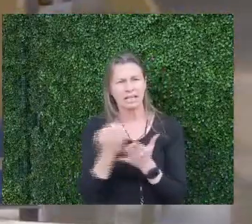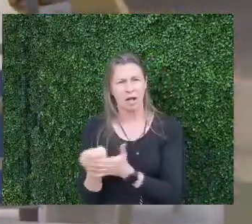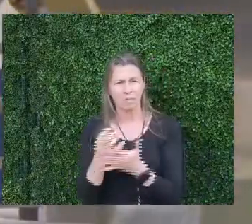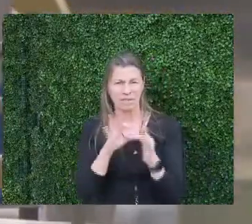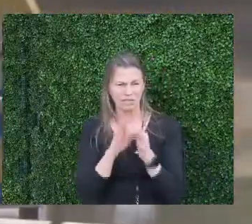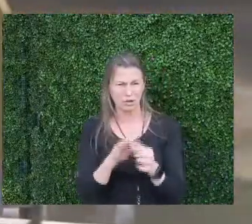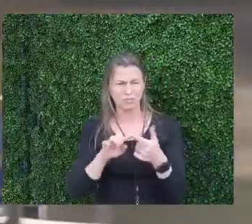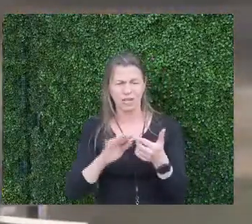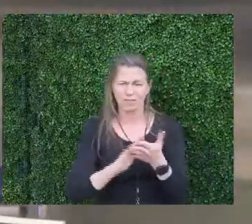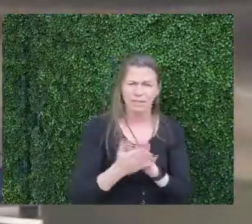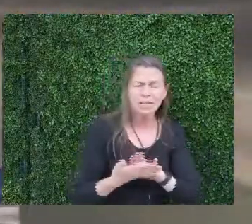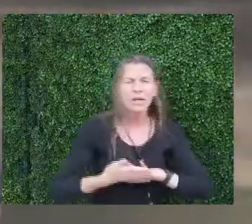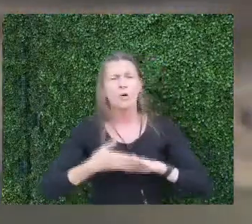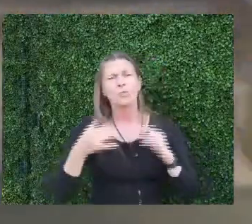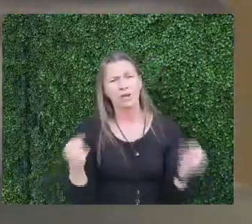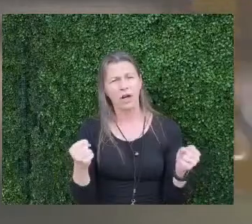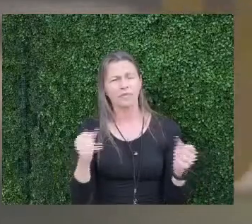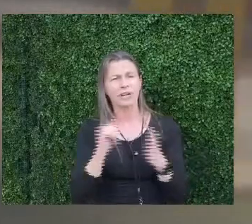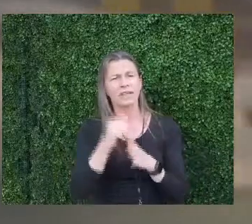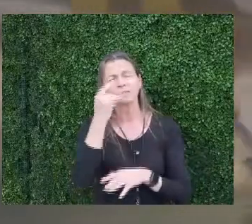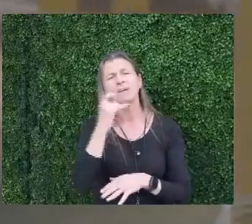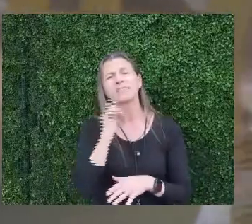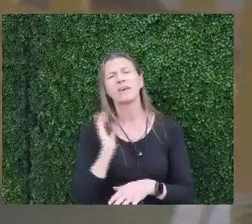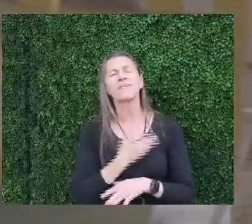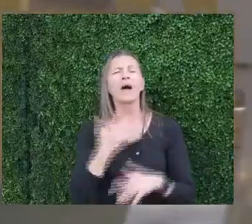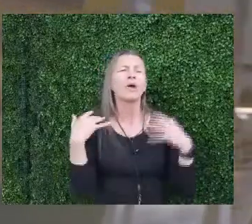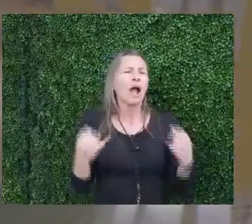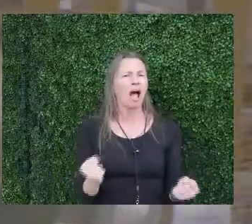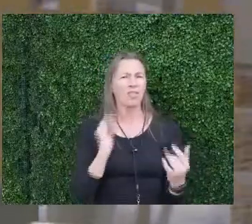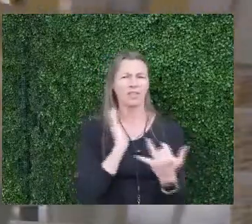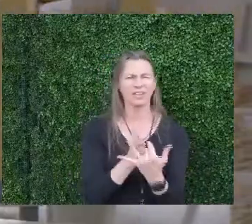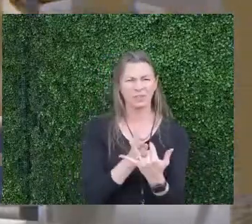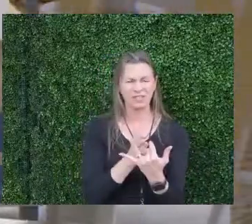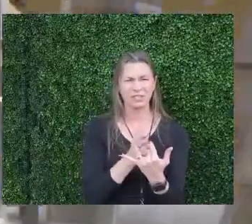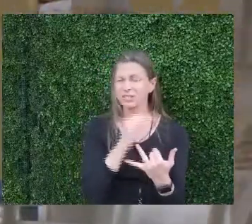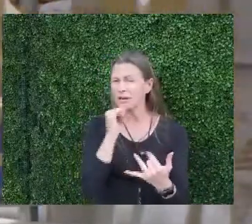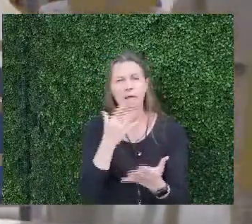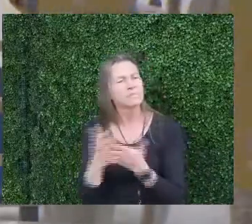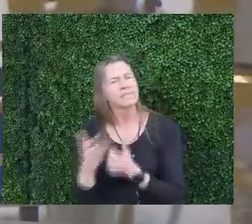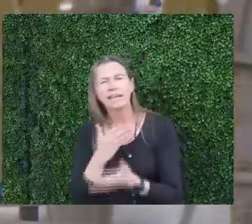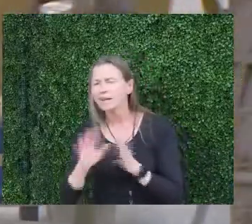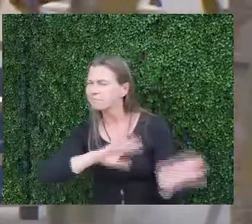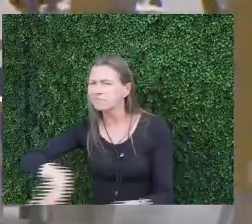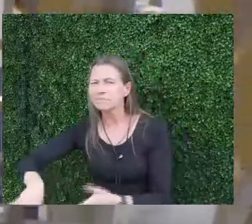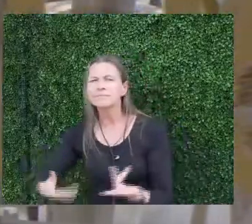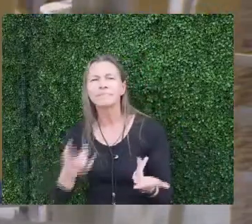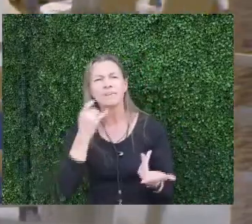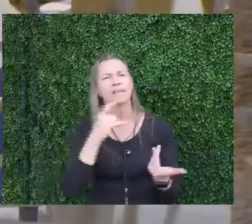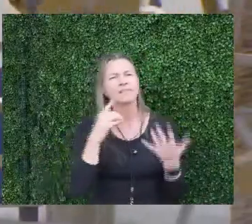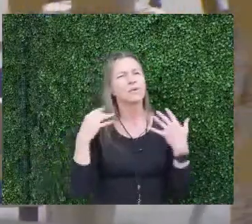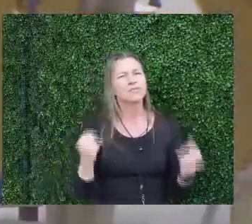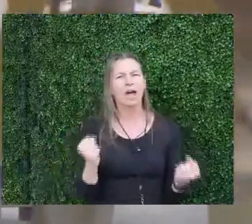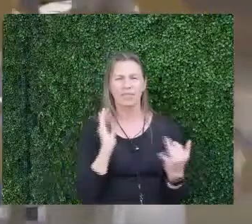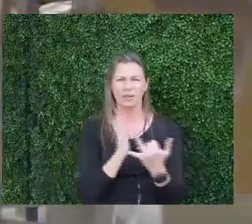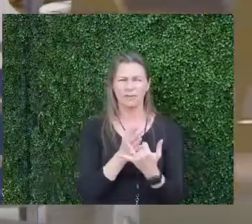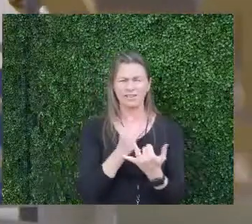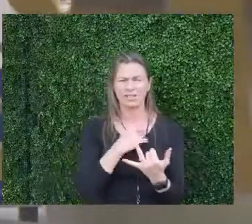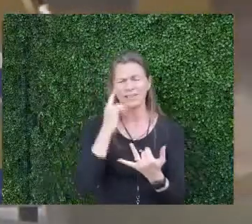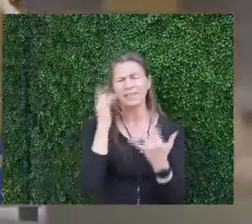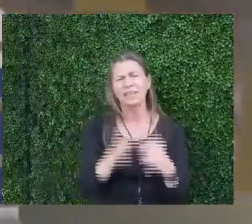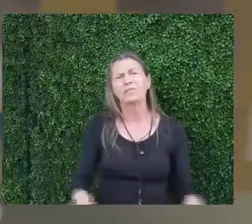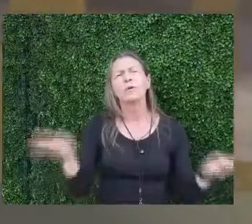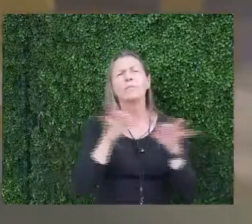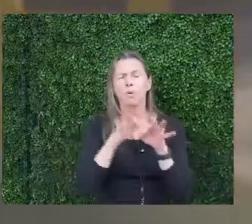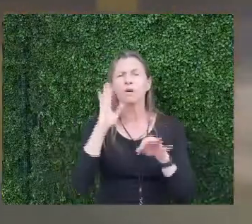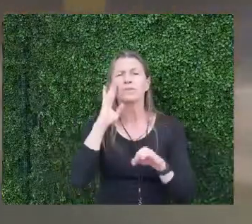that's because of our health interventions. Not despite them, but because of those health interventions. And I think that's important to note. The